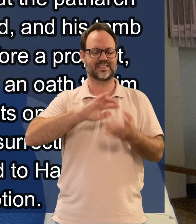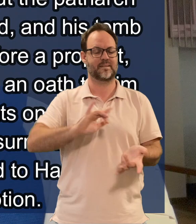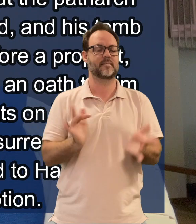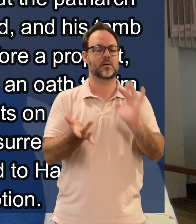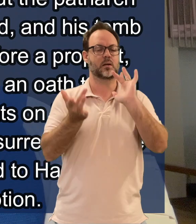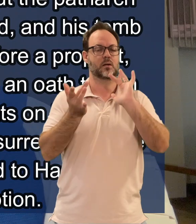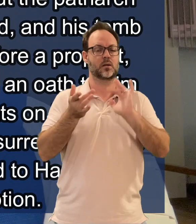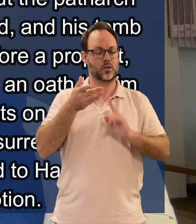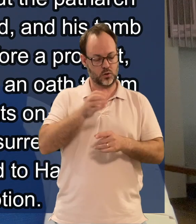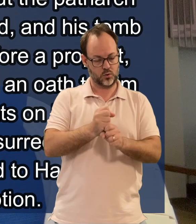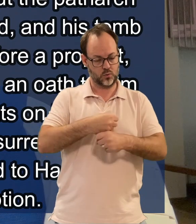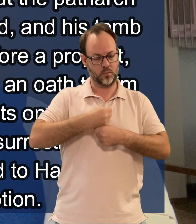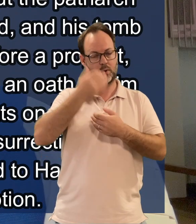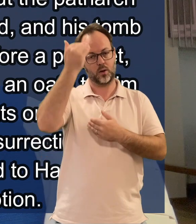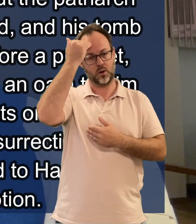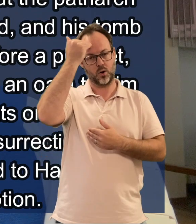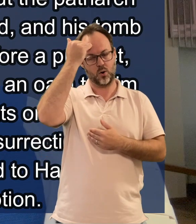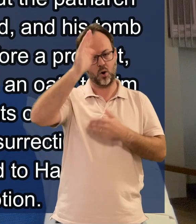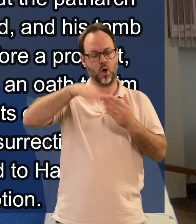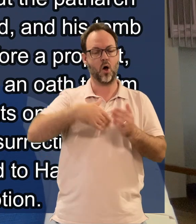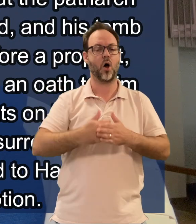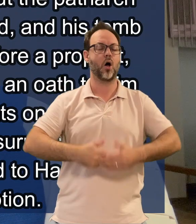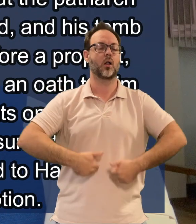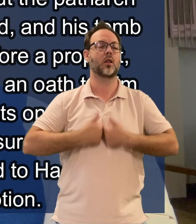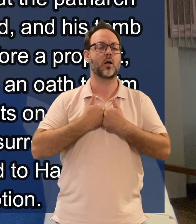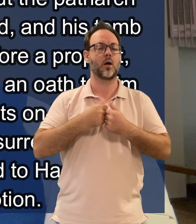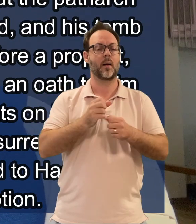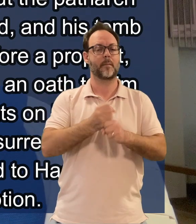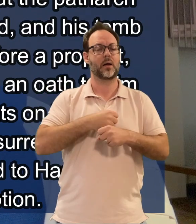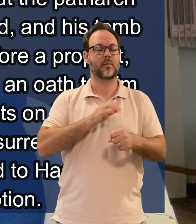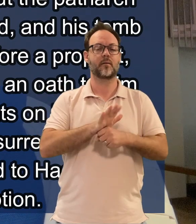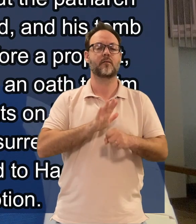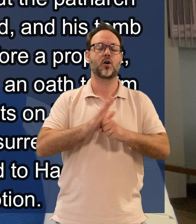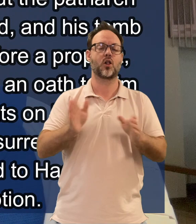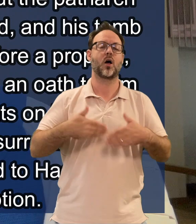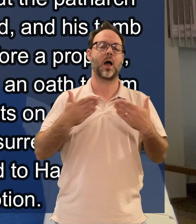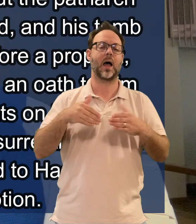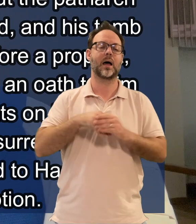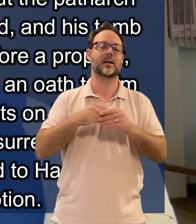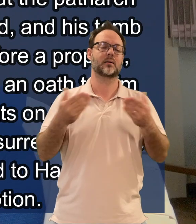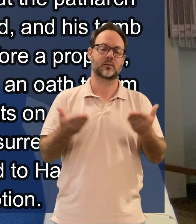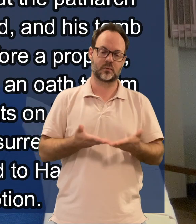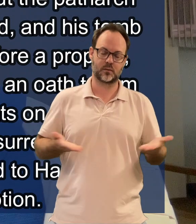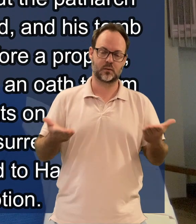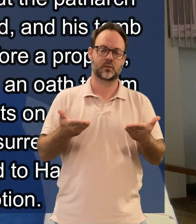corruption. You have made known to me the paths of life. You will make me full of gladness in your presence.